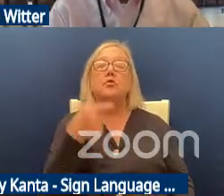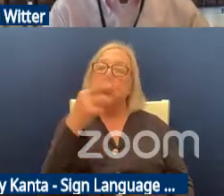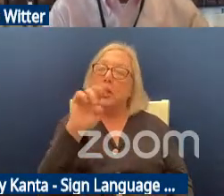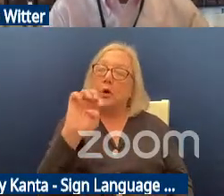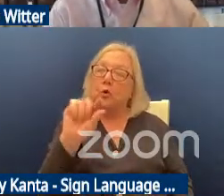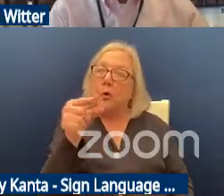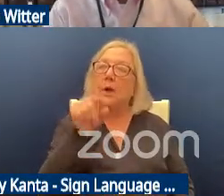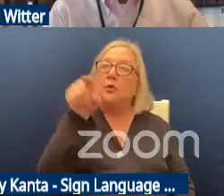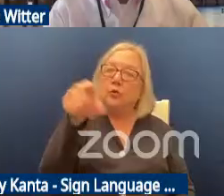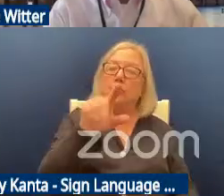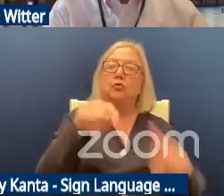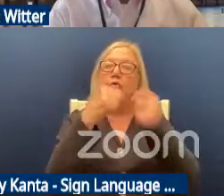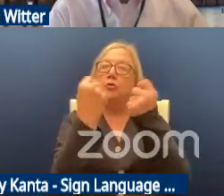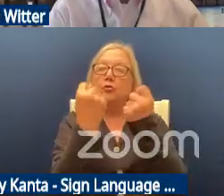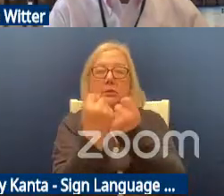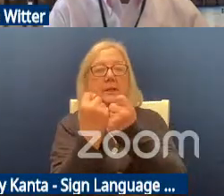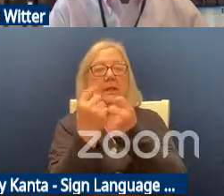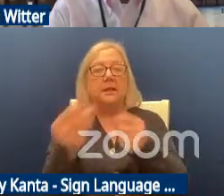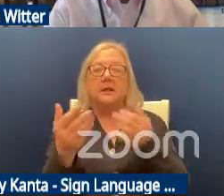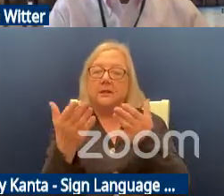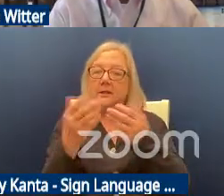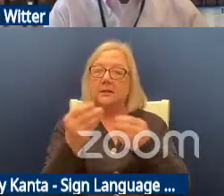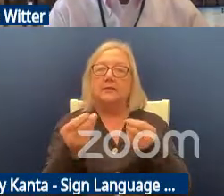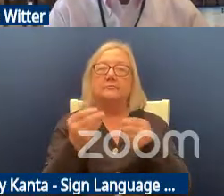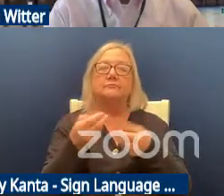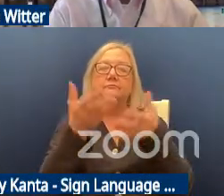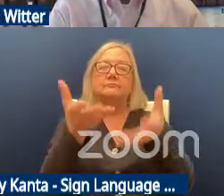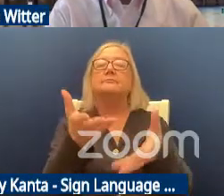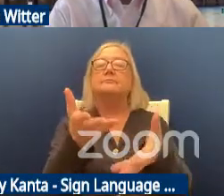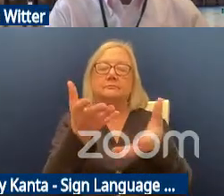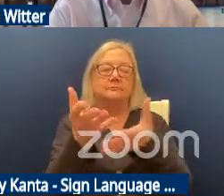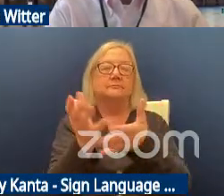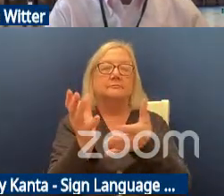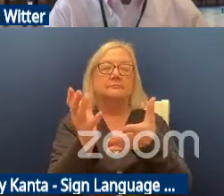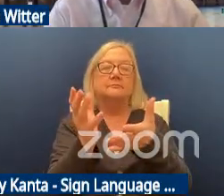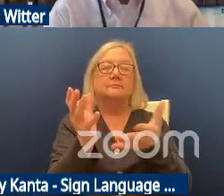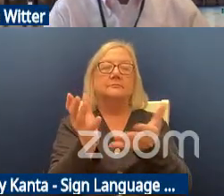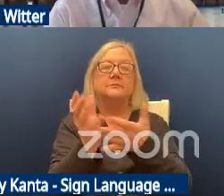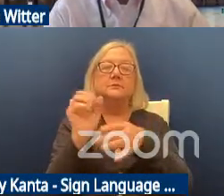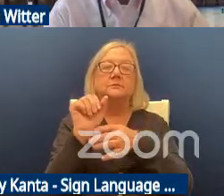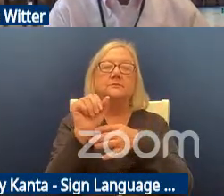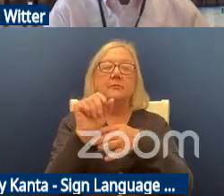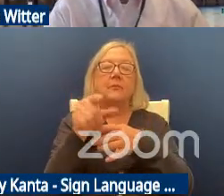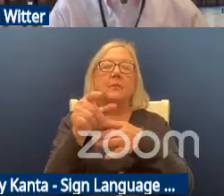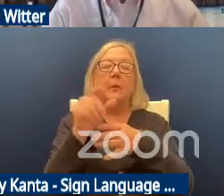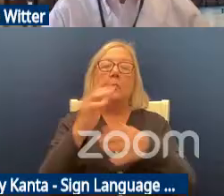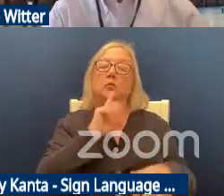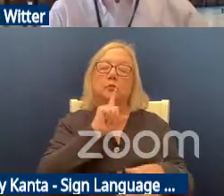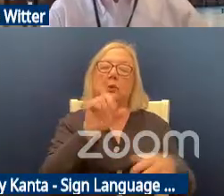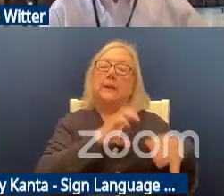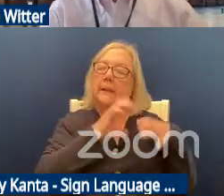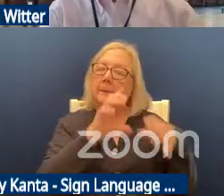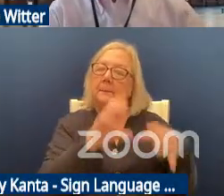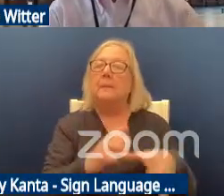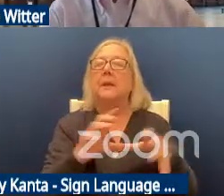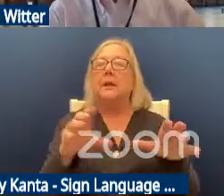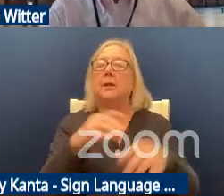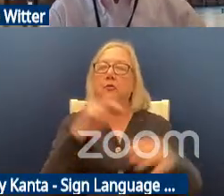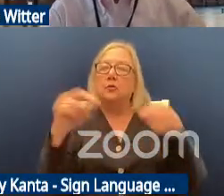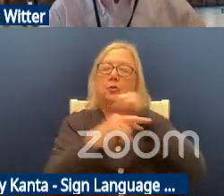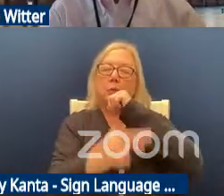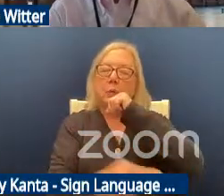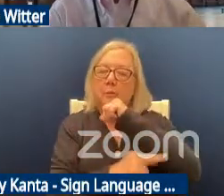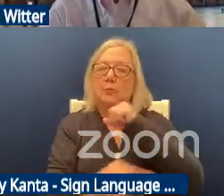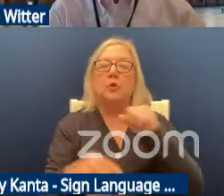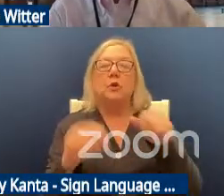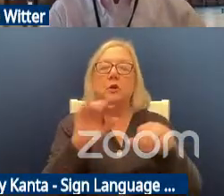the resource and the scope, quite frankly, to this effort. And the reason why I think that's important is, Lynn Ballantyre, what